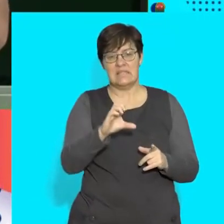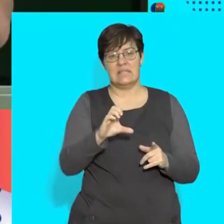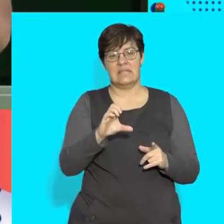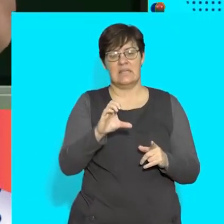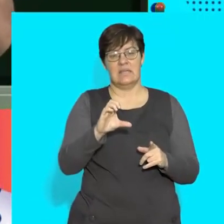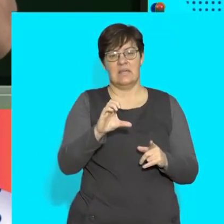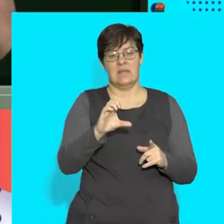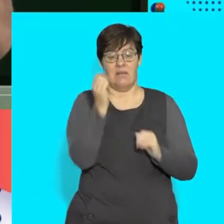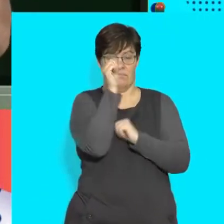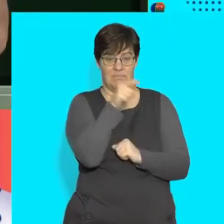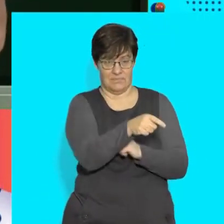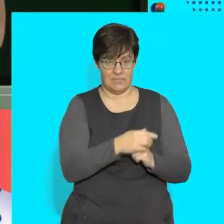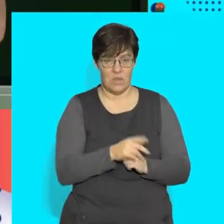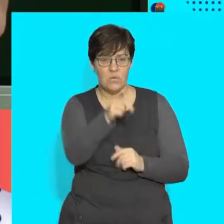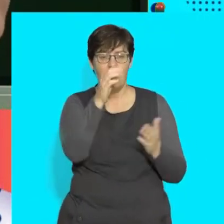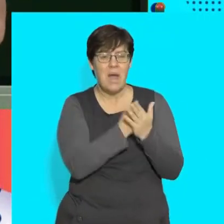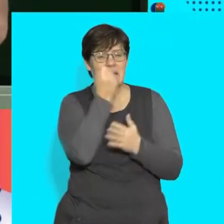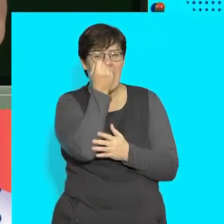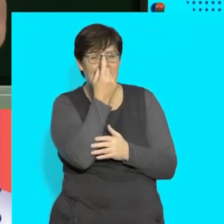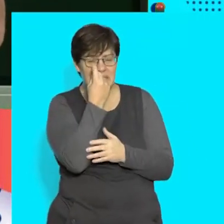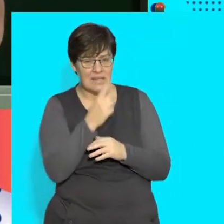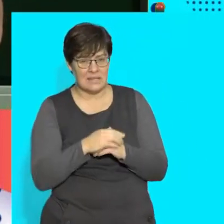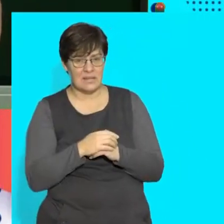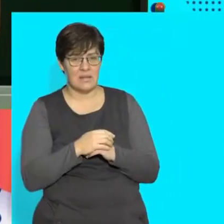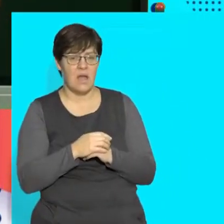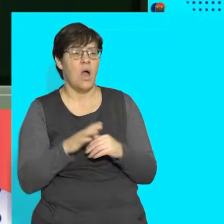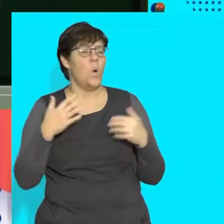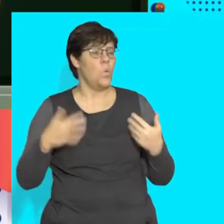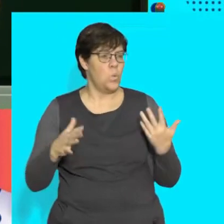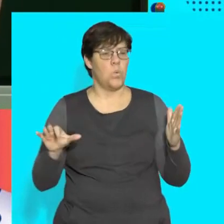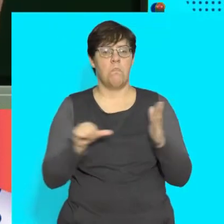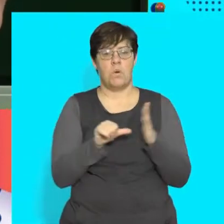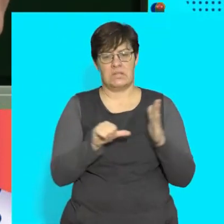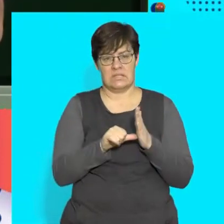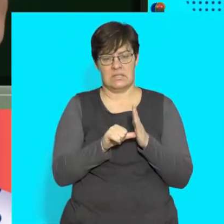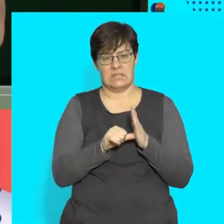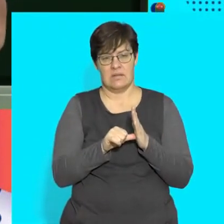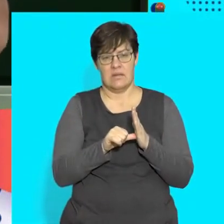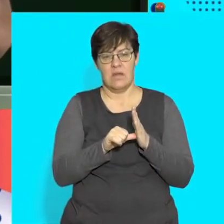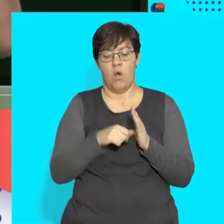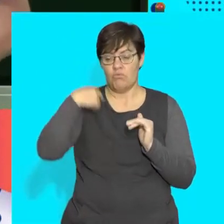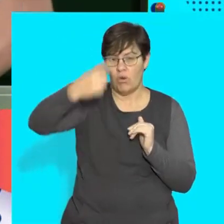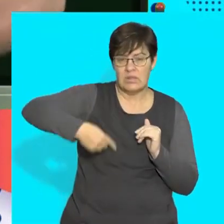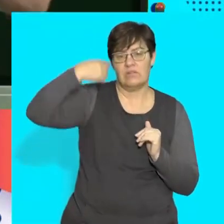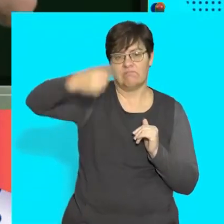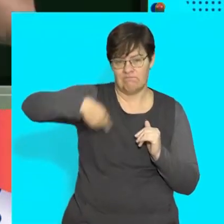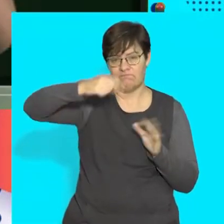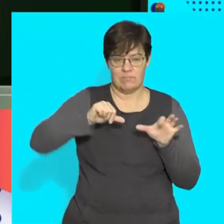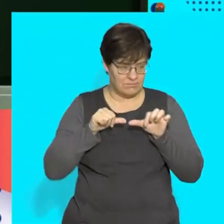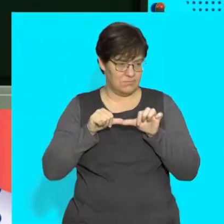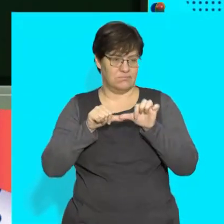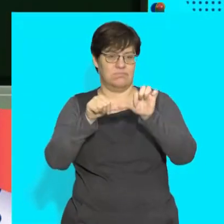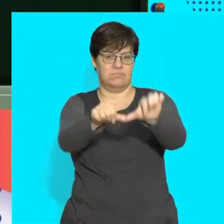part of the DC motor. And you need to understand that it is absolutely essential to keep